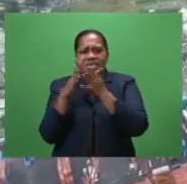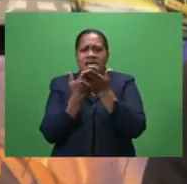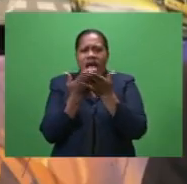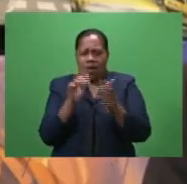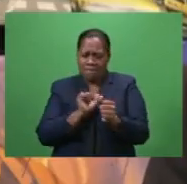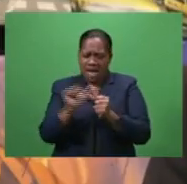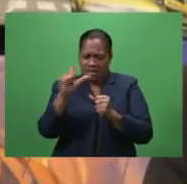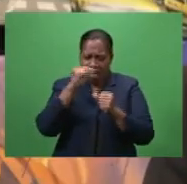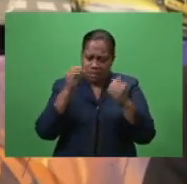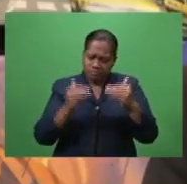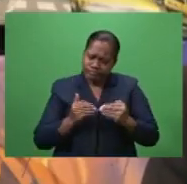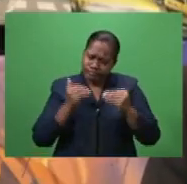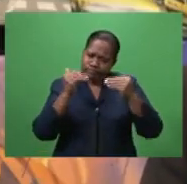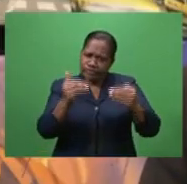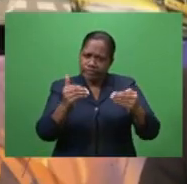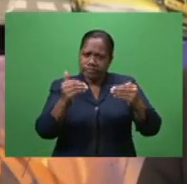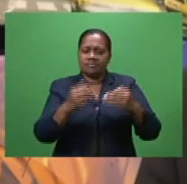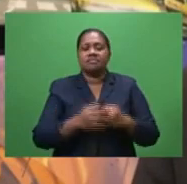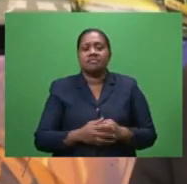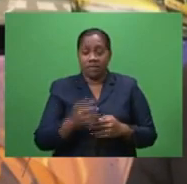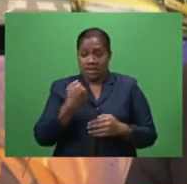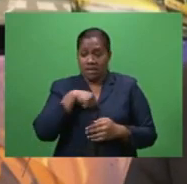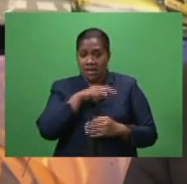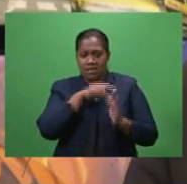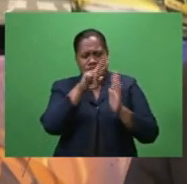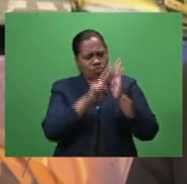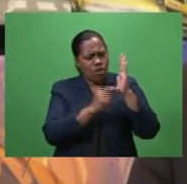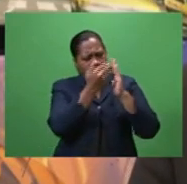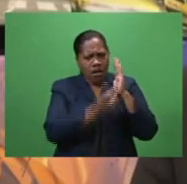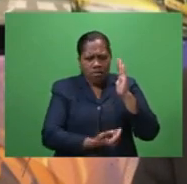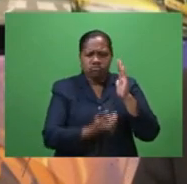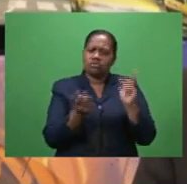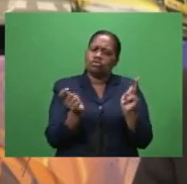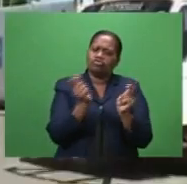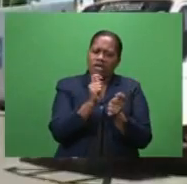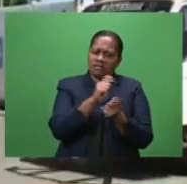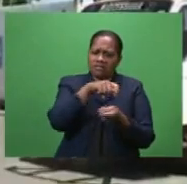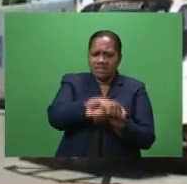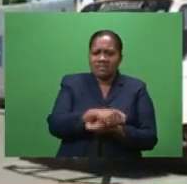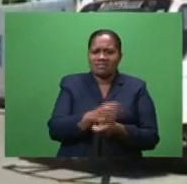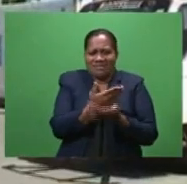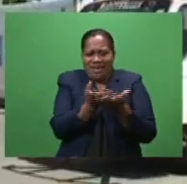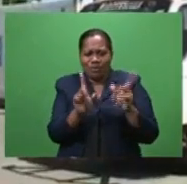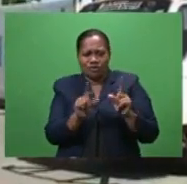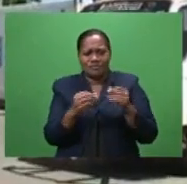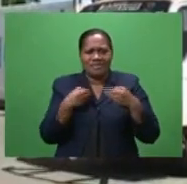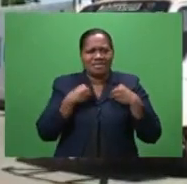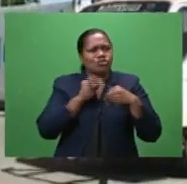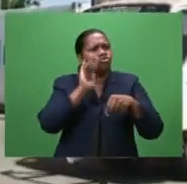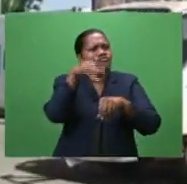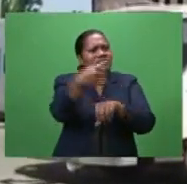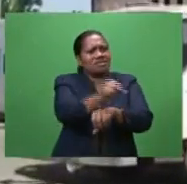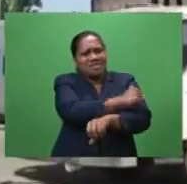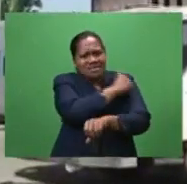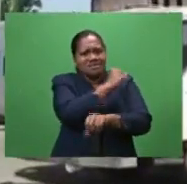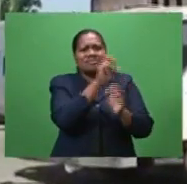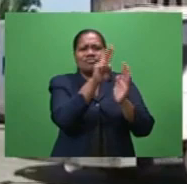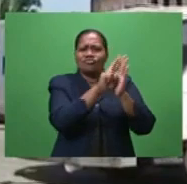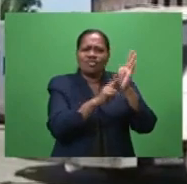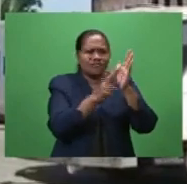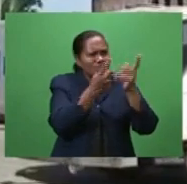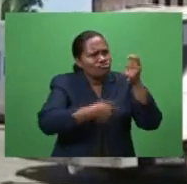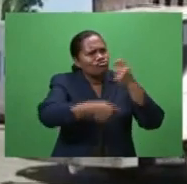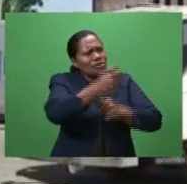forward. For us, you know, the rules may change in terms of how we're doing business overseas. The rules of trade may change,